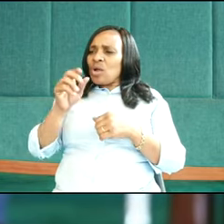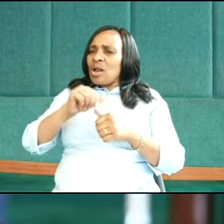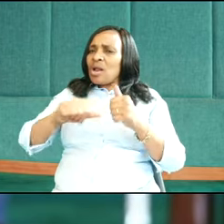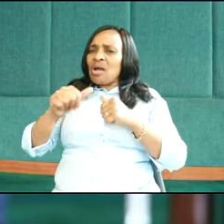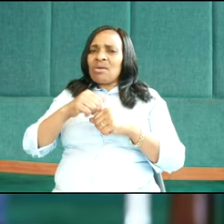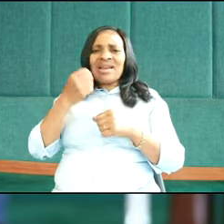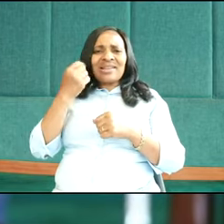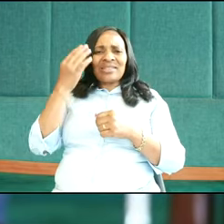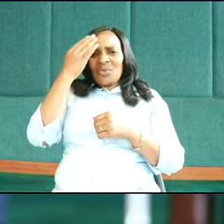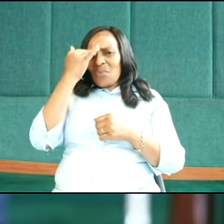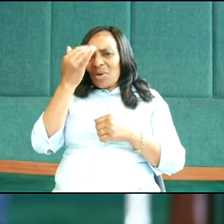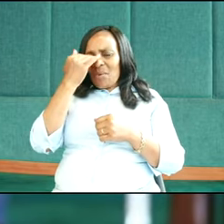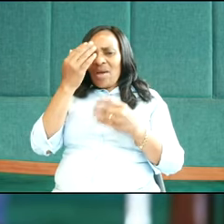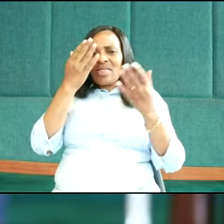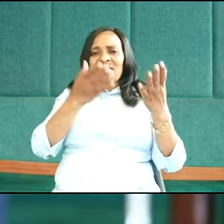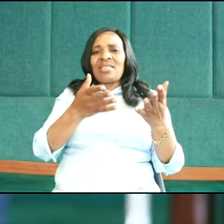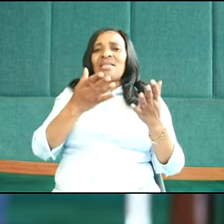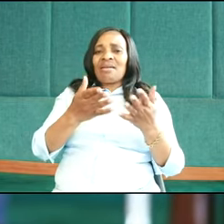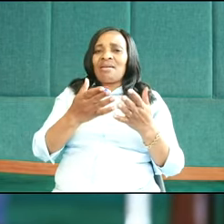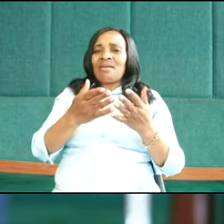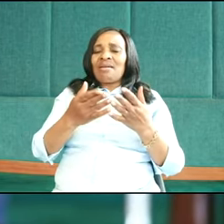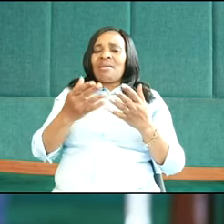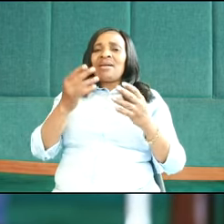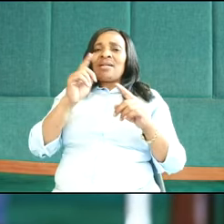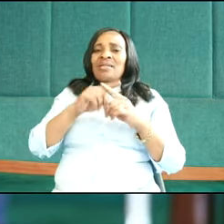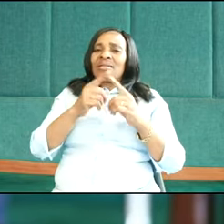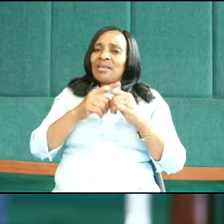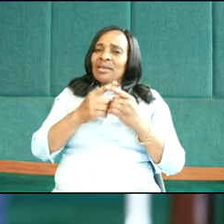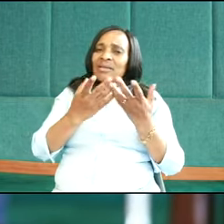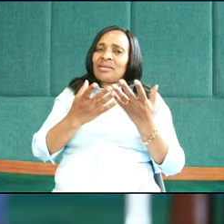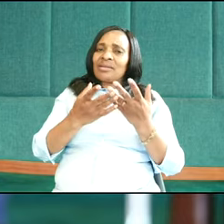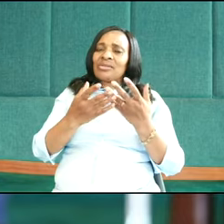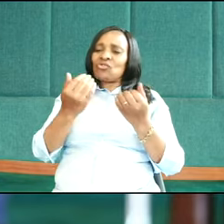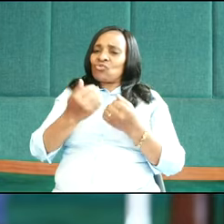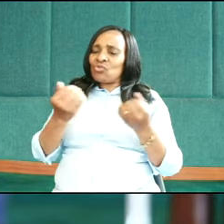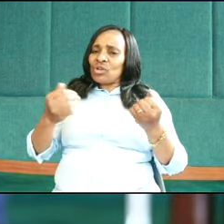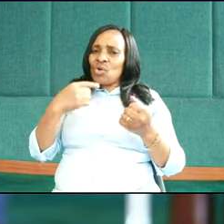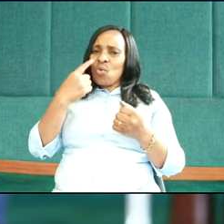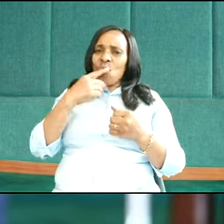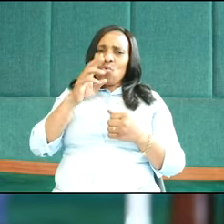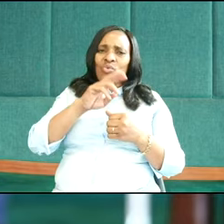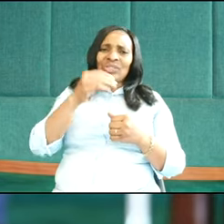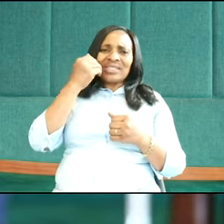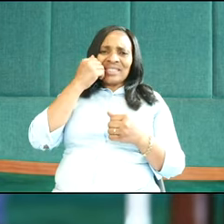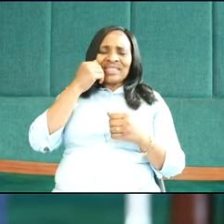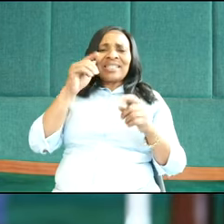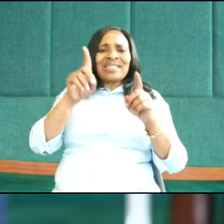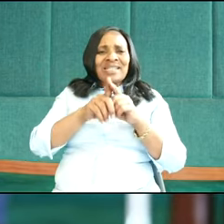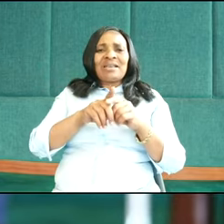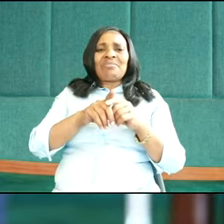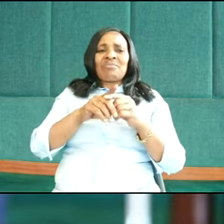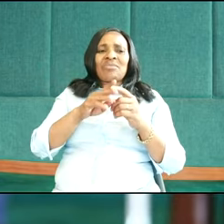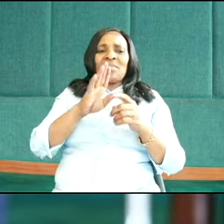couldn't understand why she was there, as there were children who looked sicker than she was.